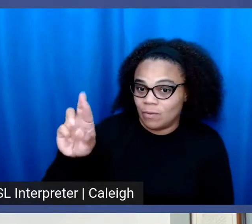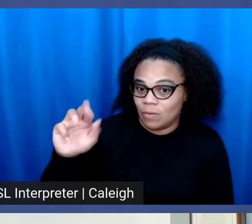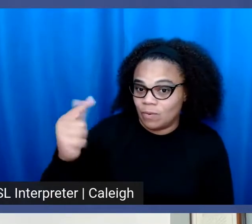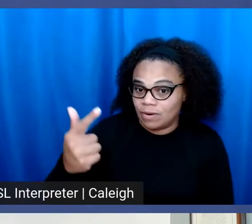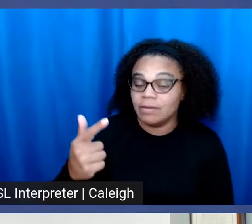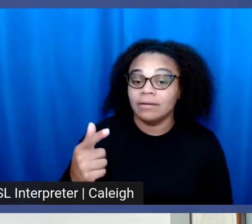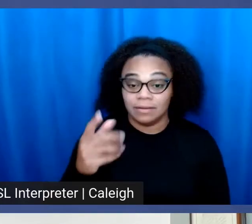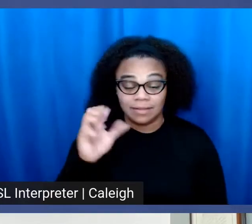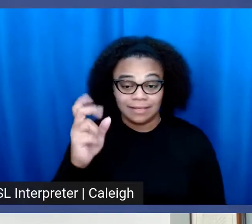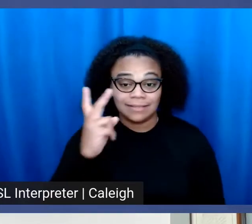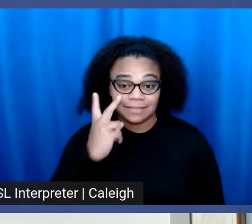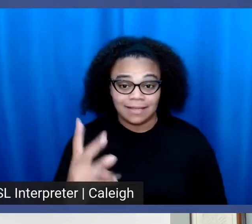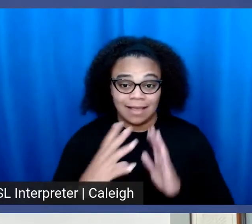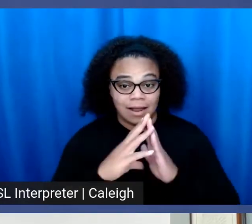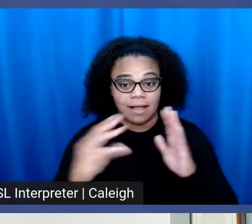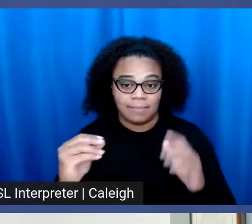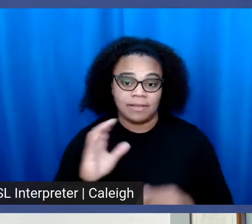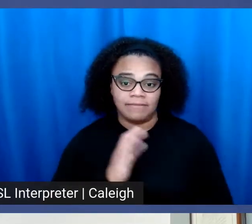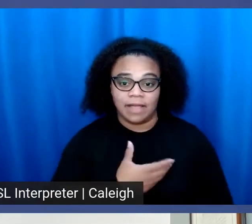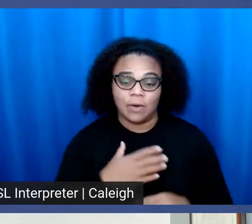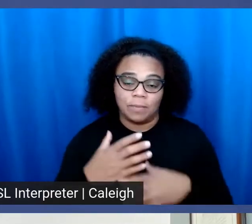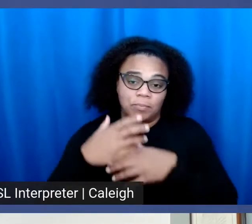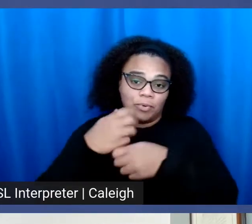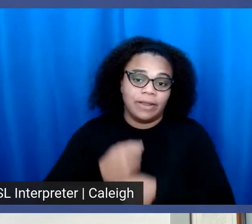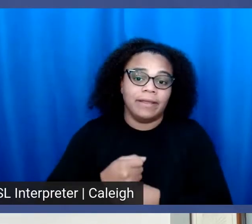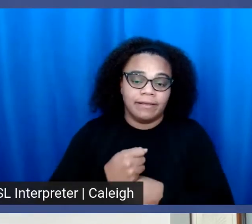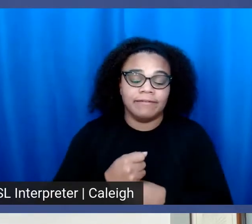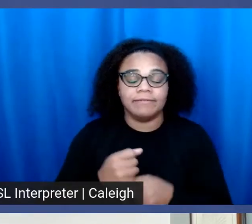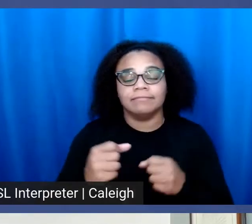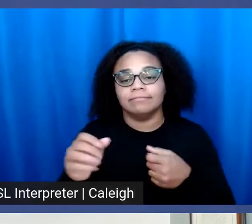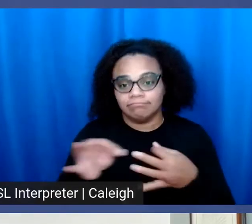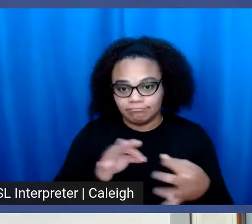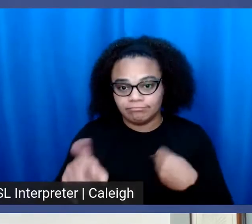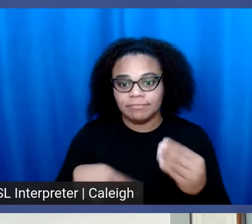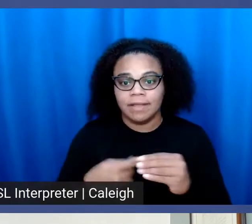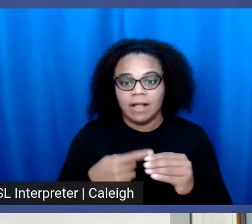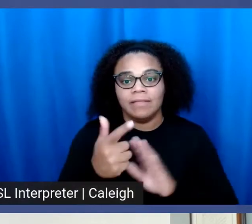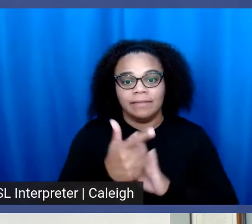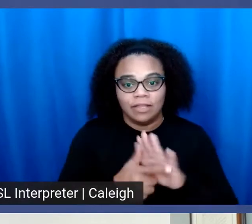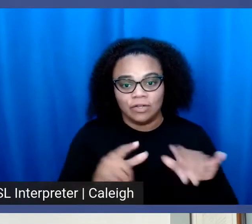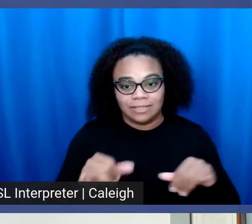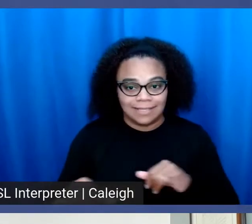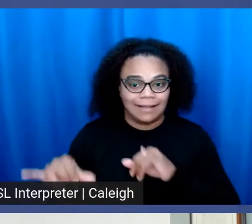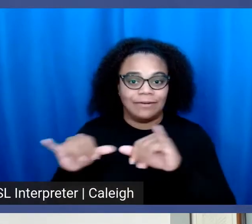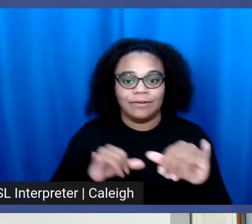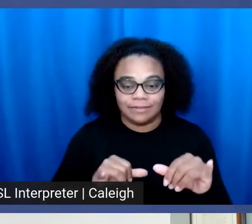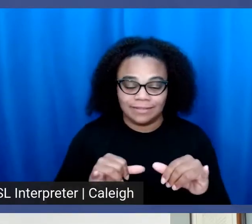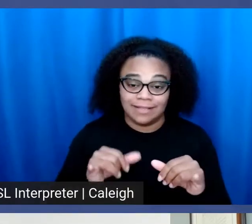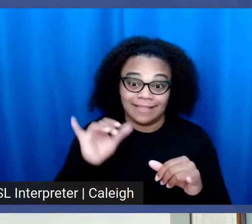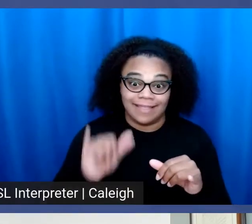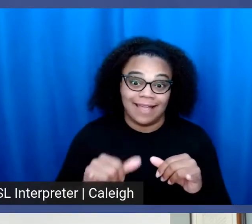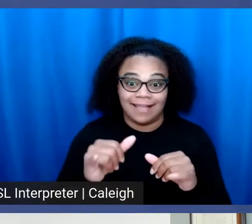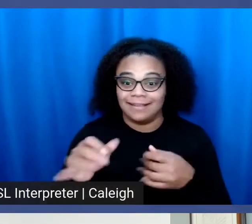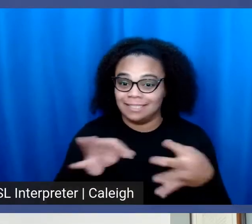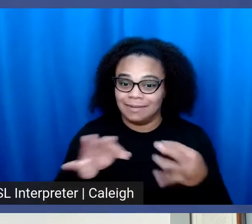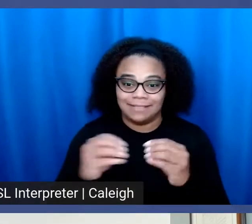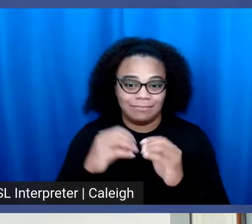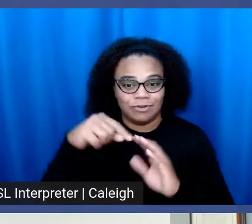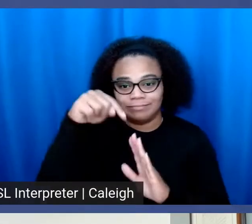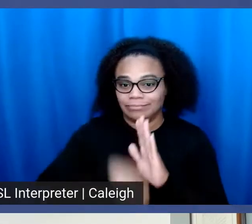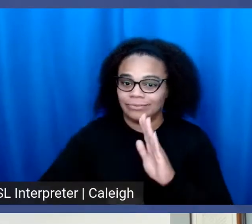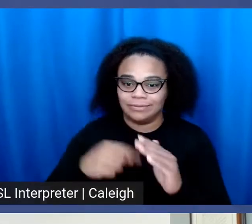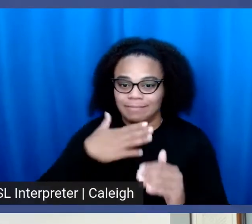brief, which lays out both the history and the applicable legal standards in depth, far better than I can do here.